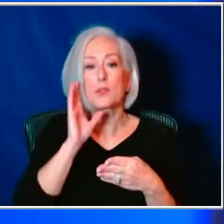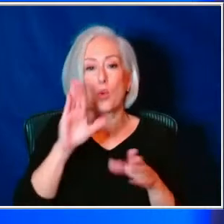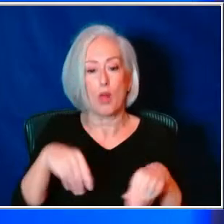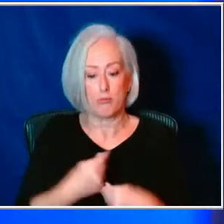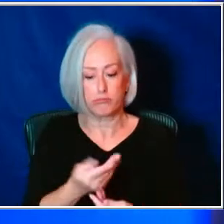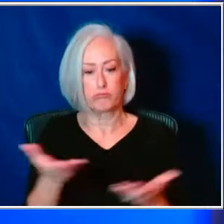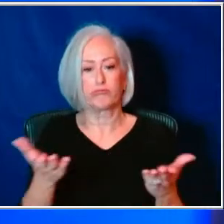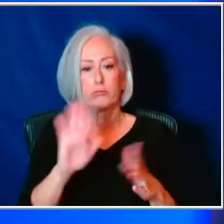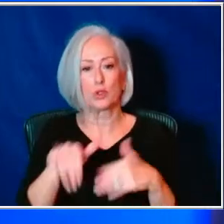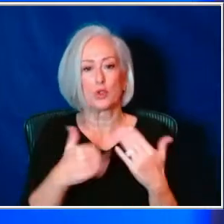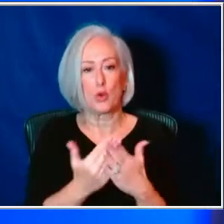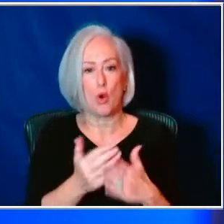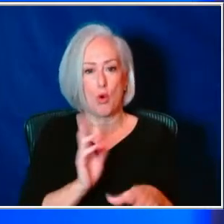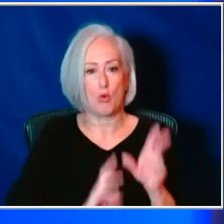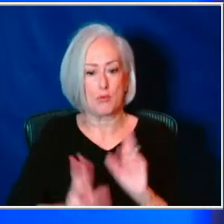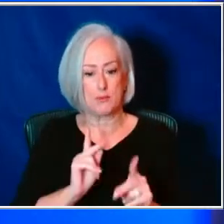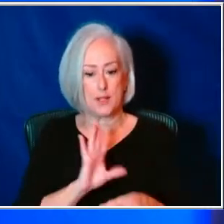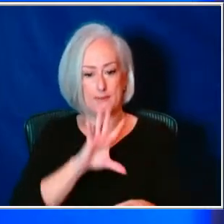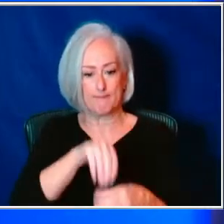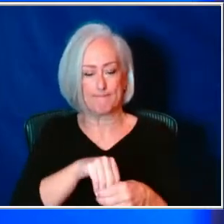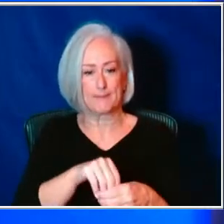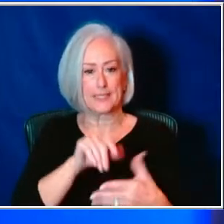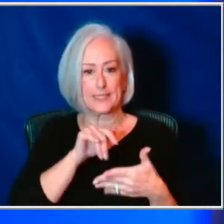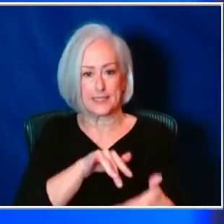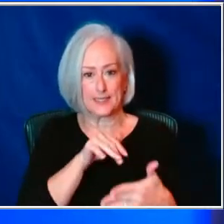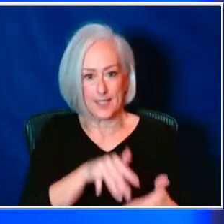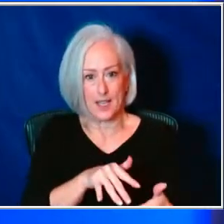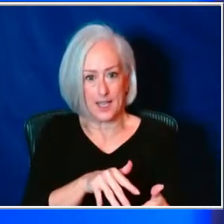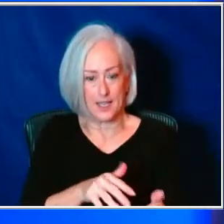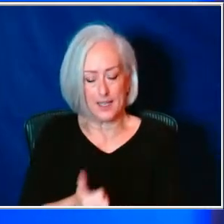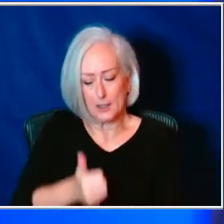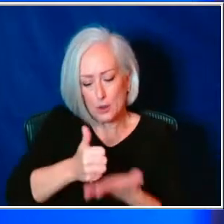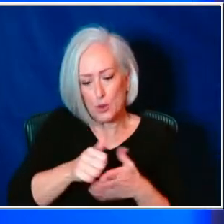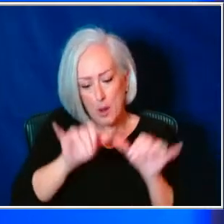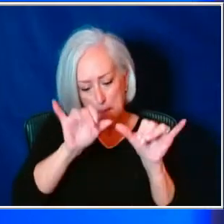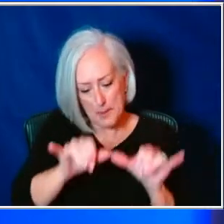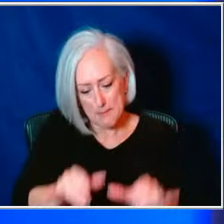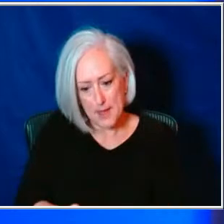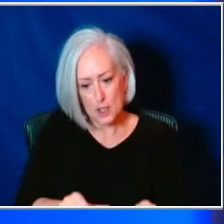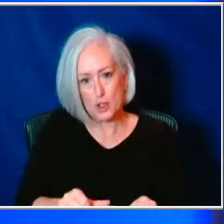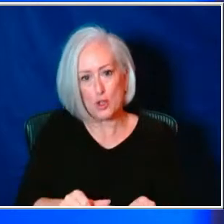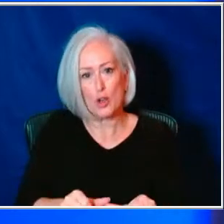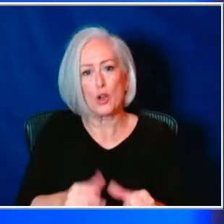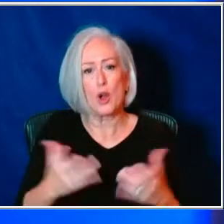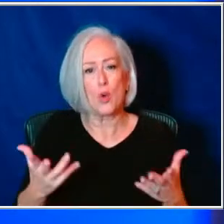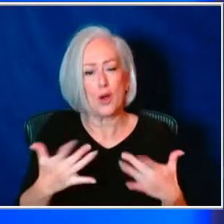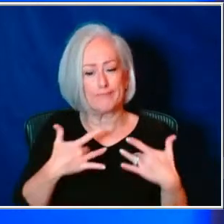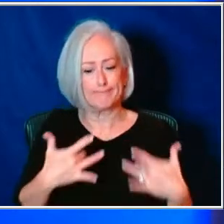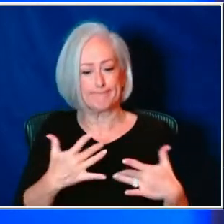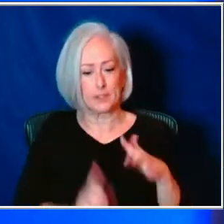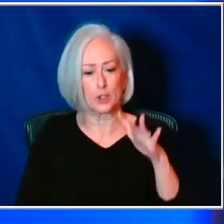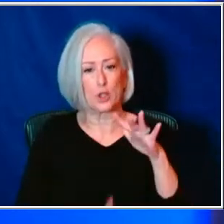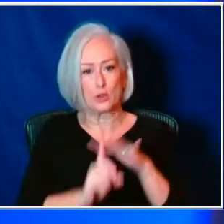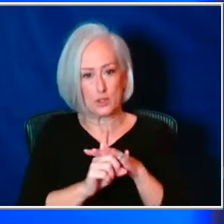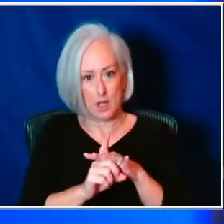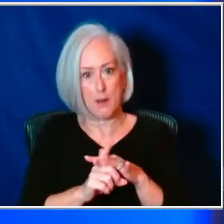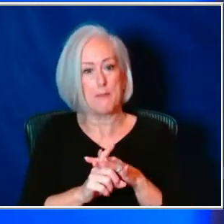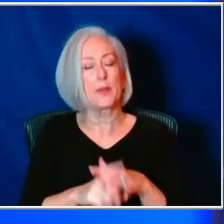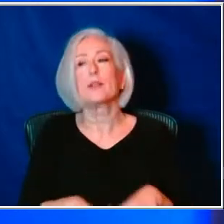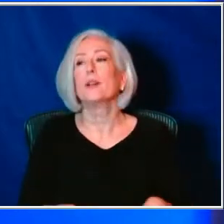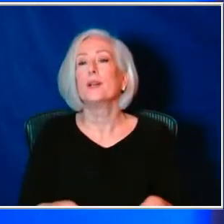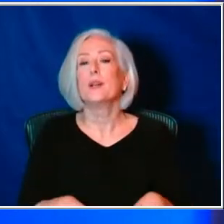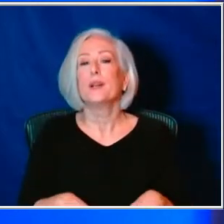to measure a variety of different facets that we know exist in chronic pain. So that can be pain severity, the type of pain